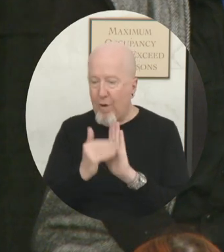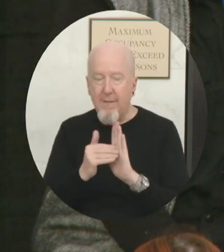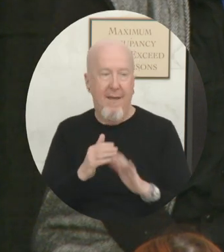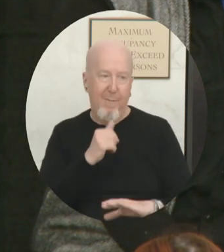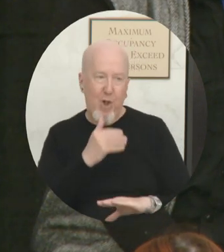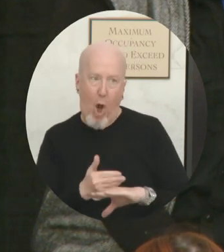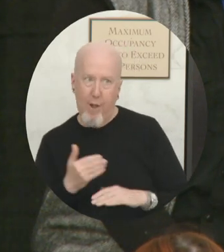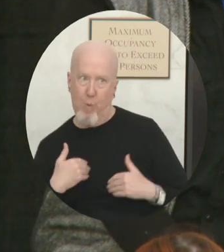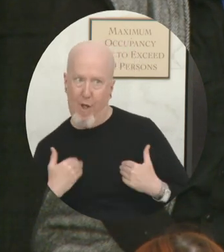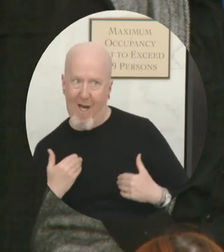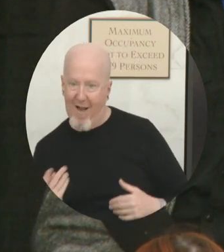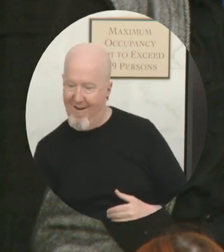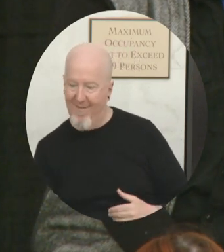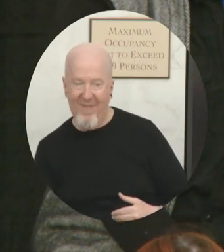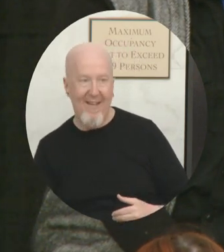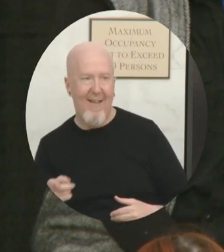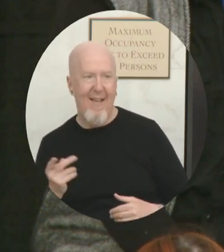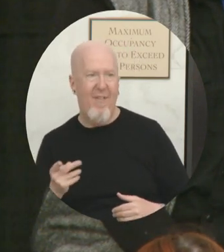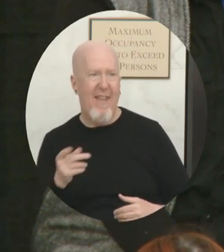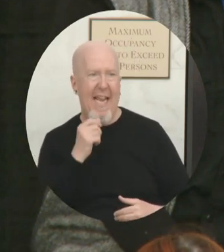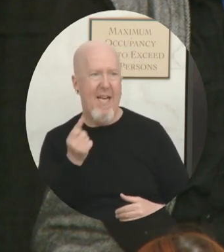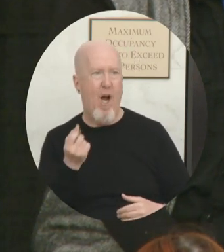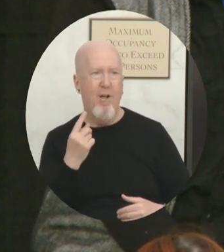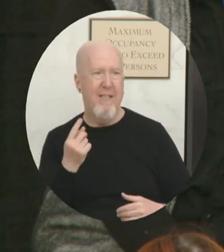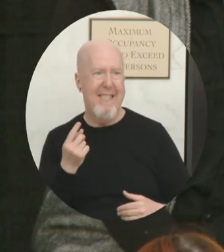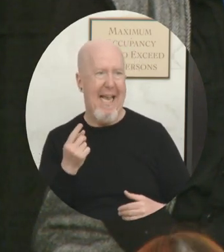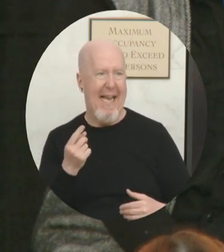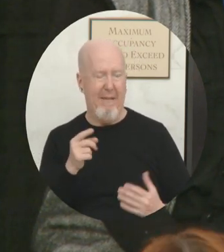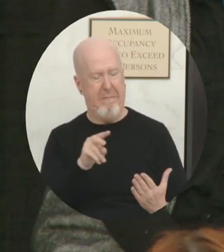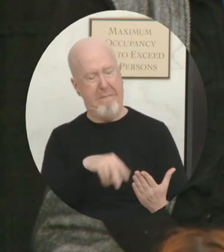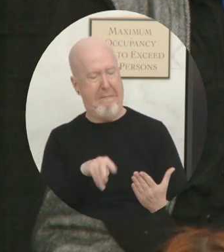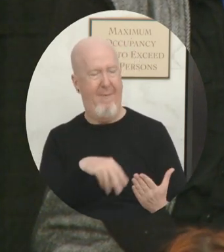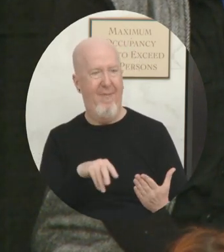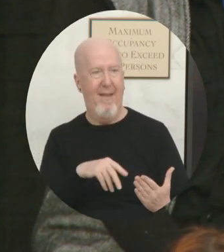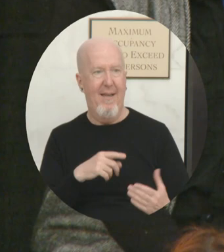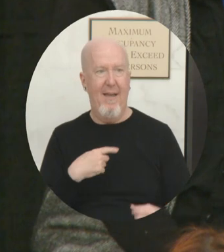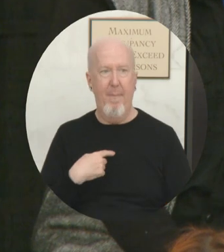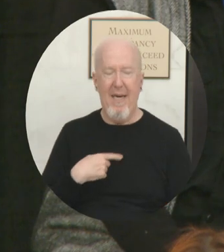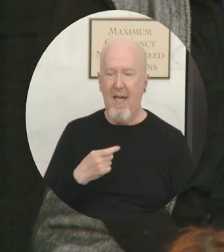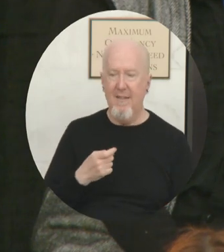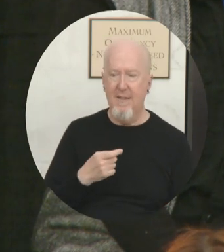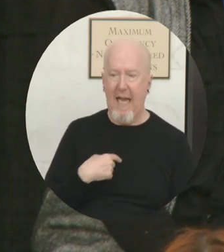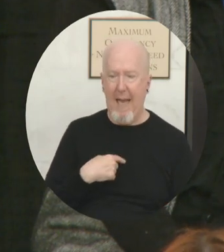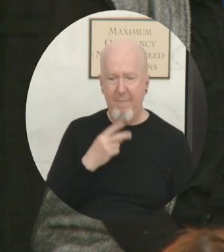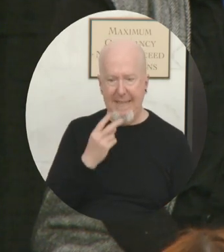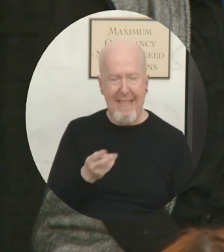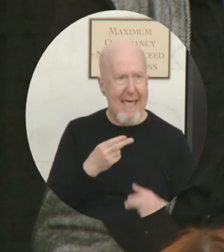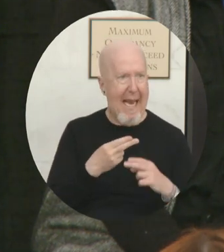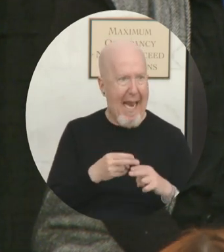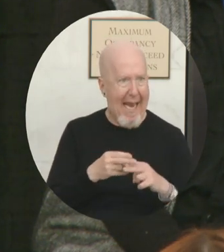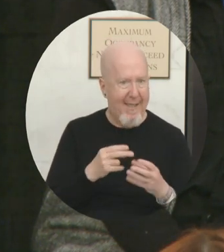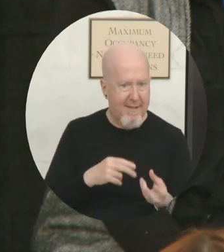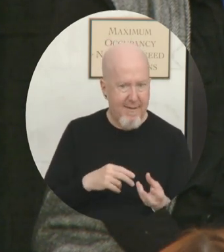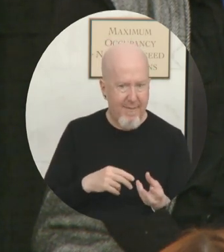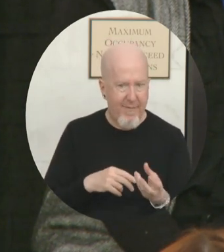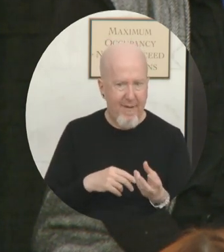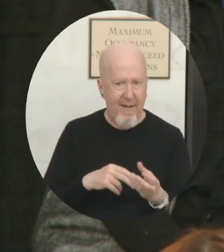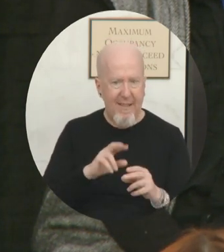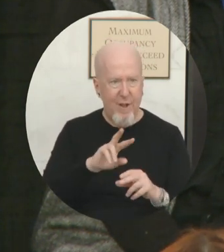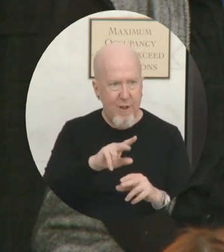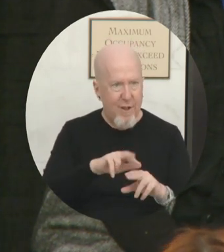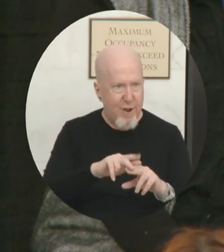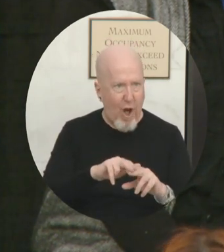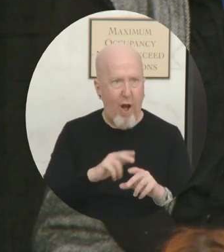time, they didn't understand. Well, I don't get it, because I'm looking at eggs and salt